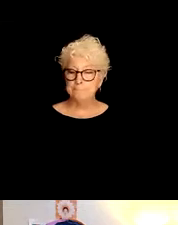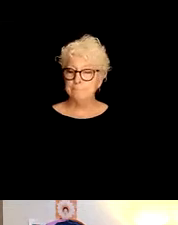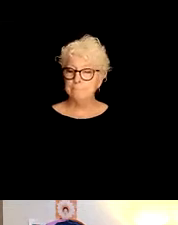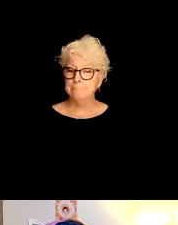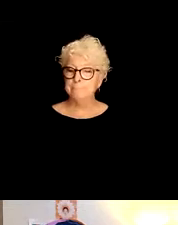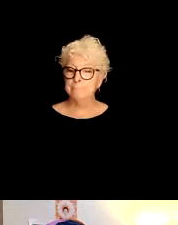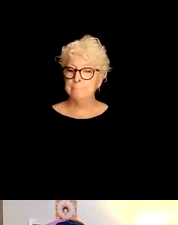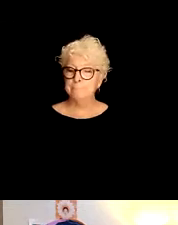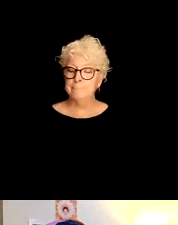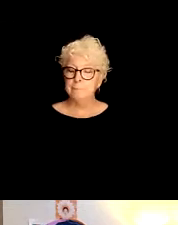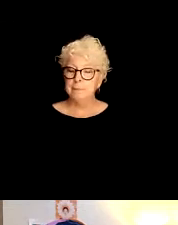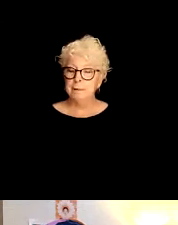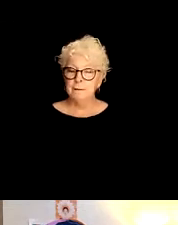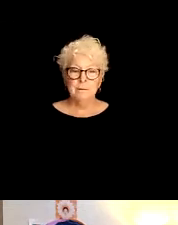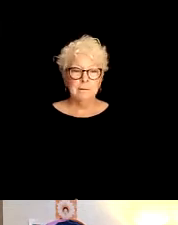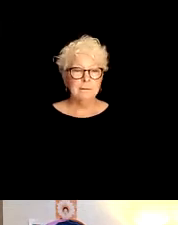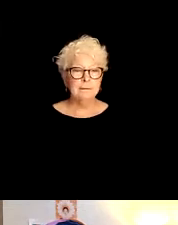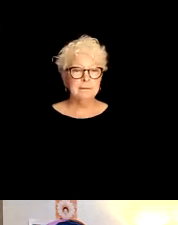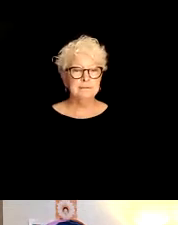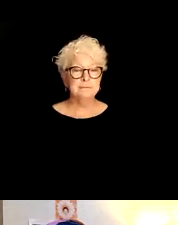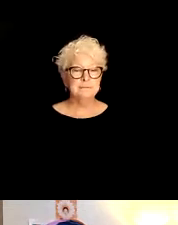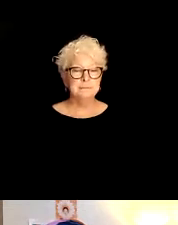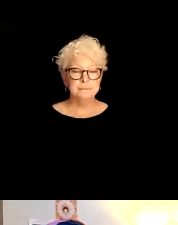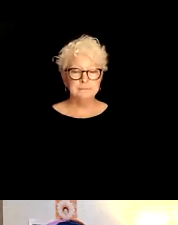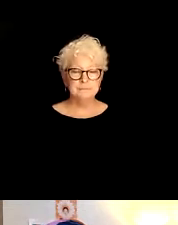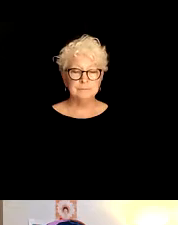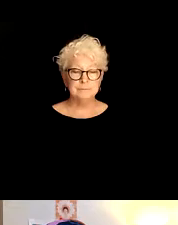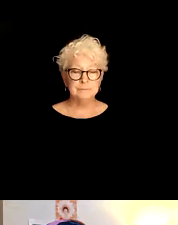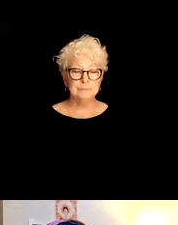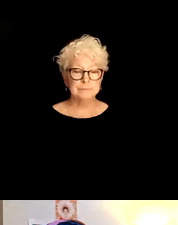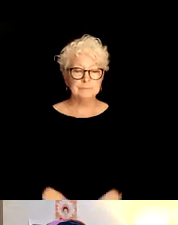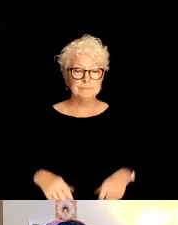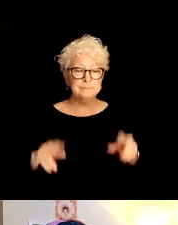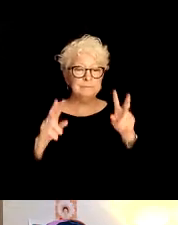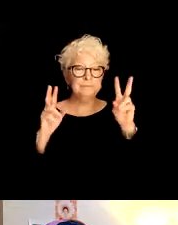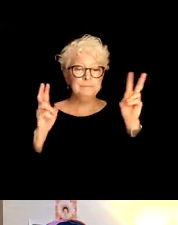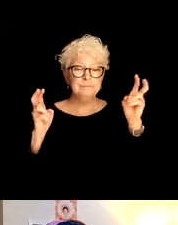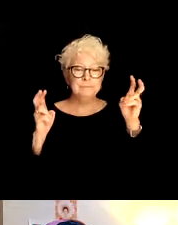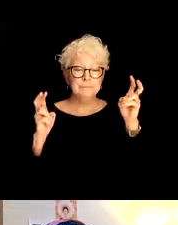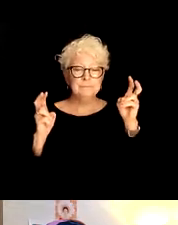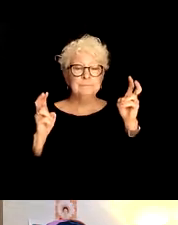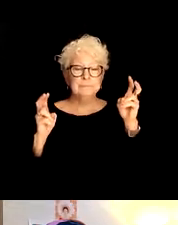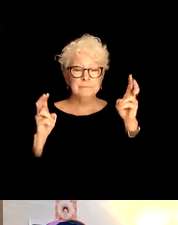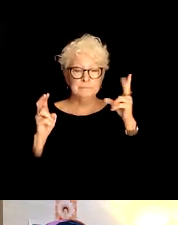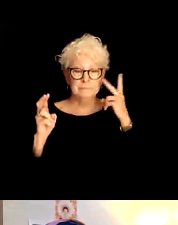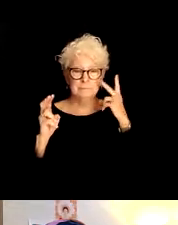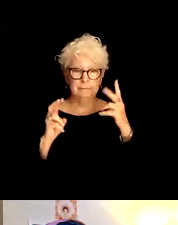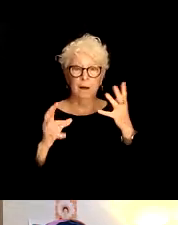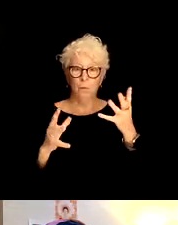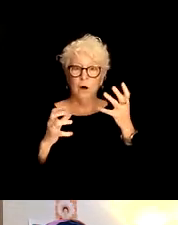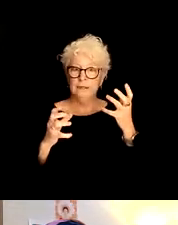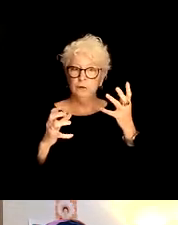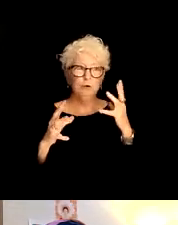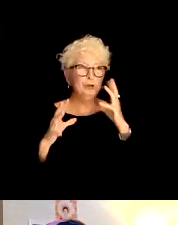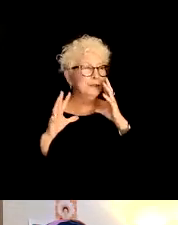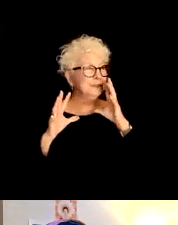From as early as I can remember, I wanted to swallow the world whole. Anything was possible.